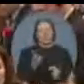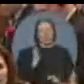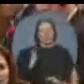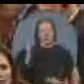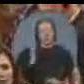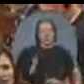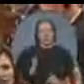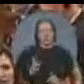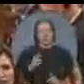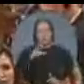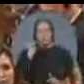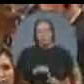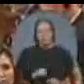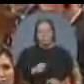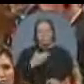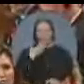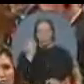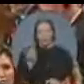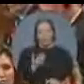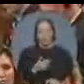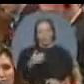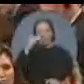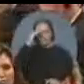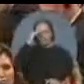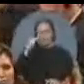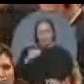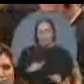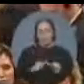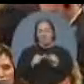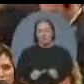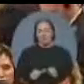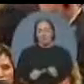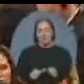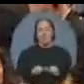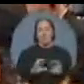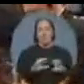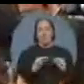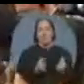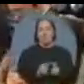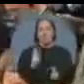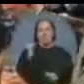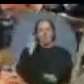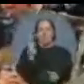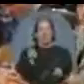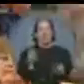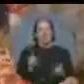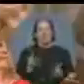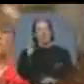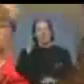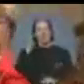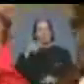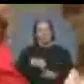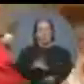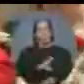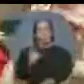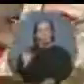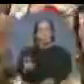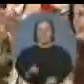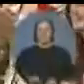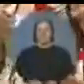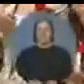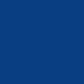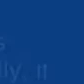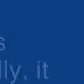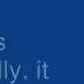has dépassé. It is the eternal leader of a political party that has no future in Canada.